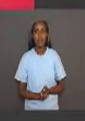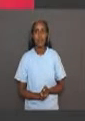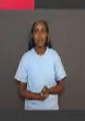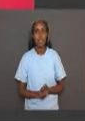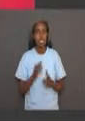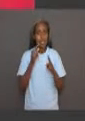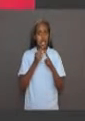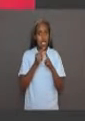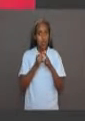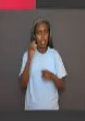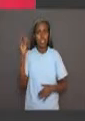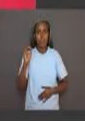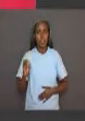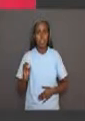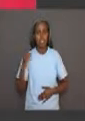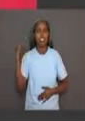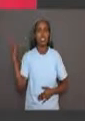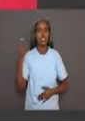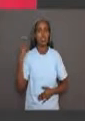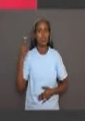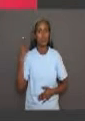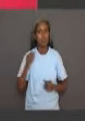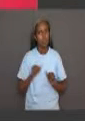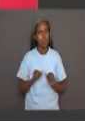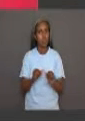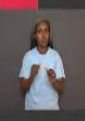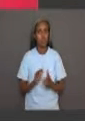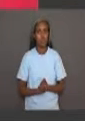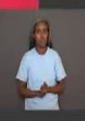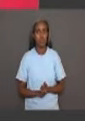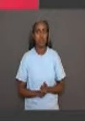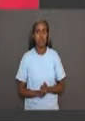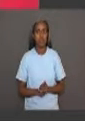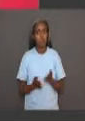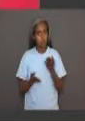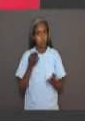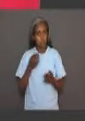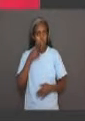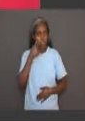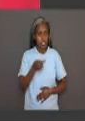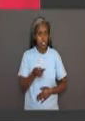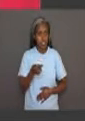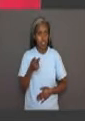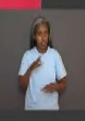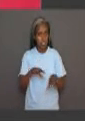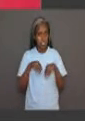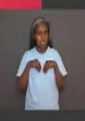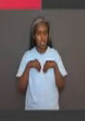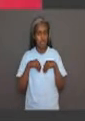The word percent is used frequently. You might say that you